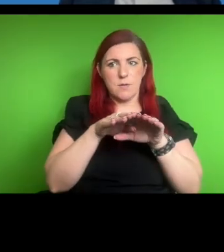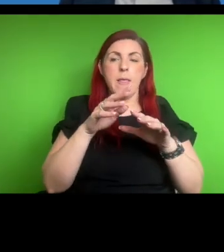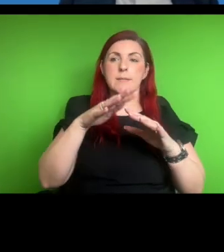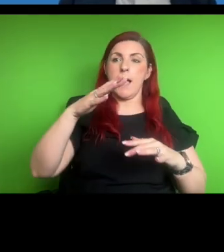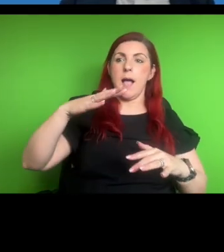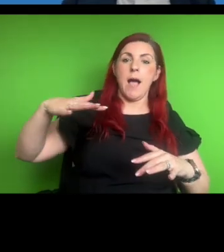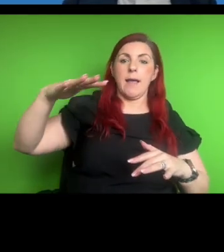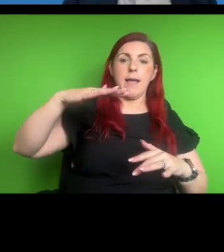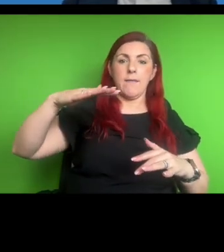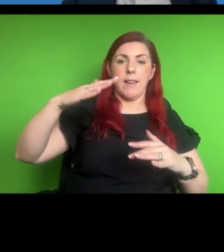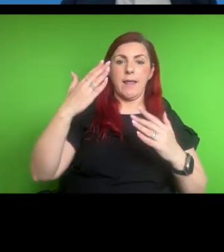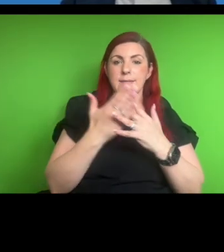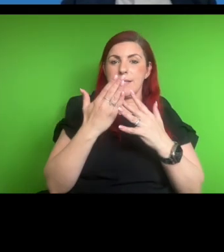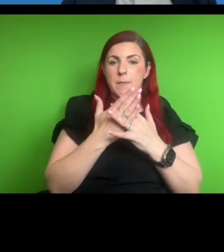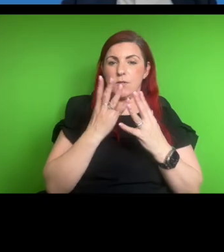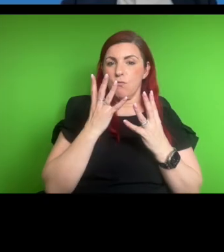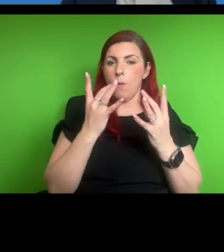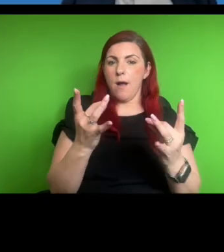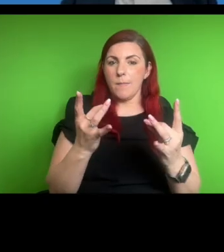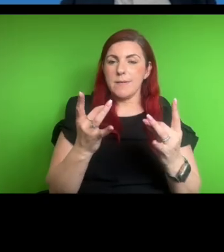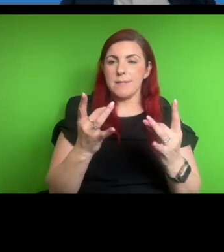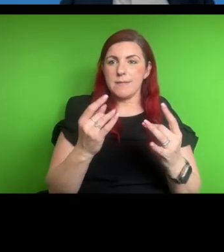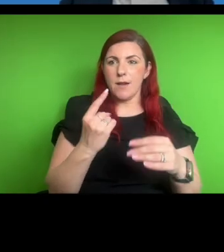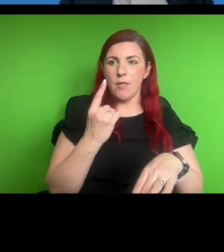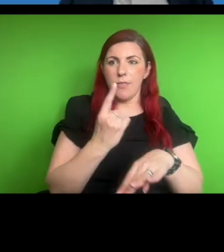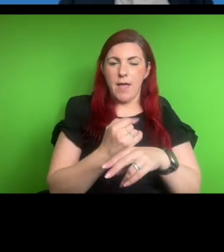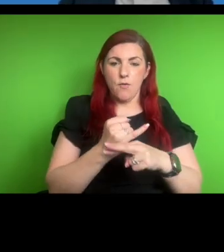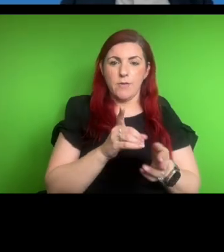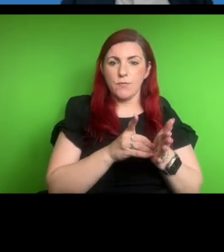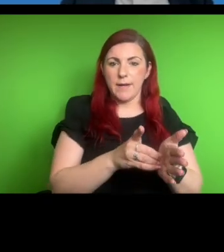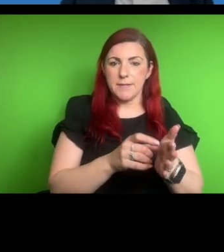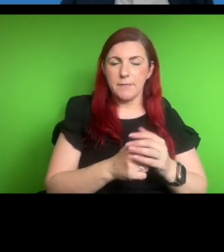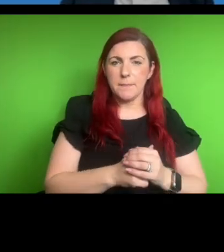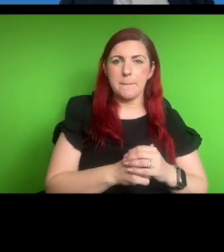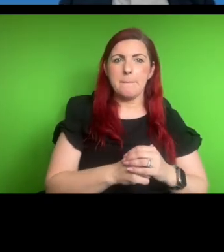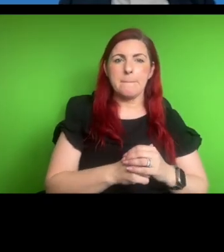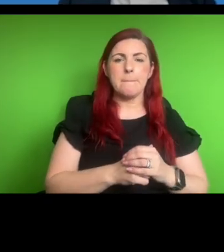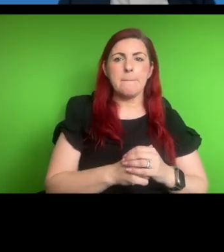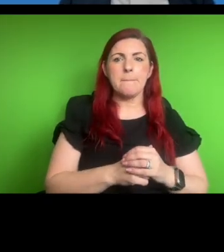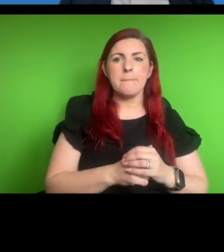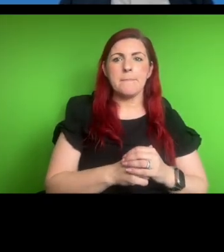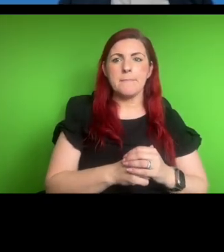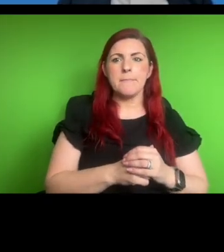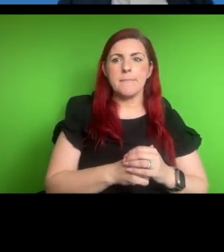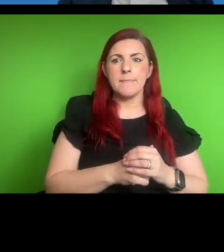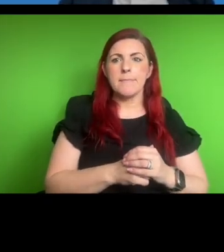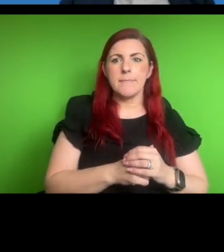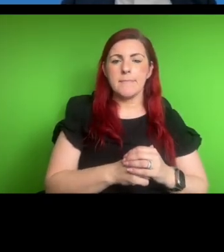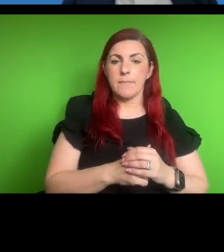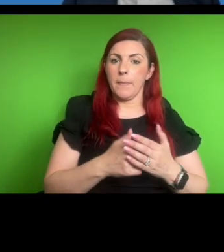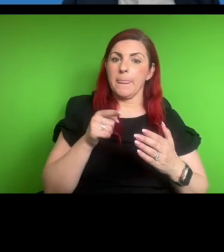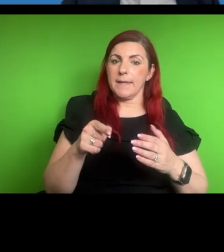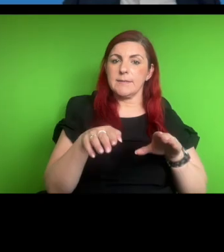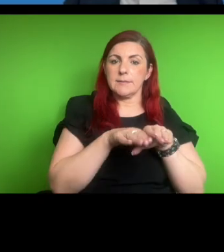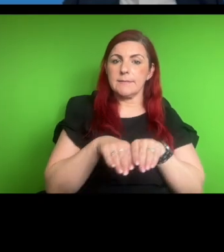out in the directive. So these standards they're really going to put the flesh